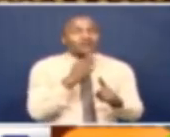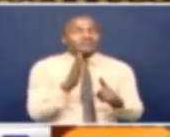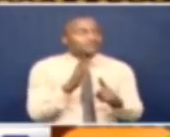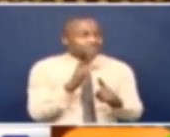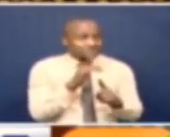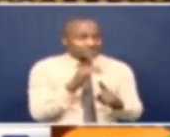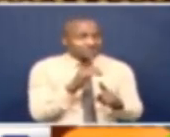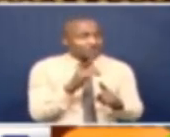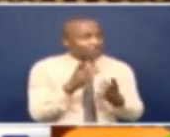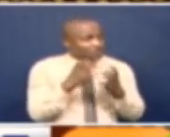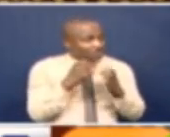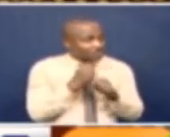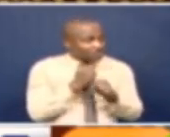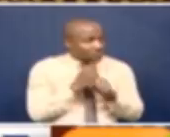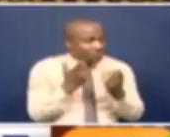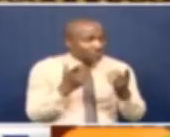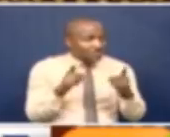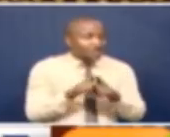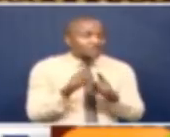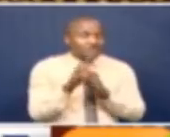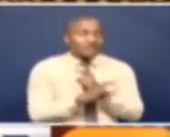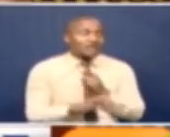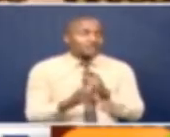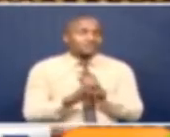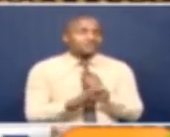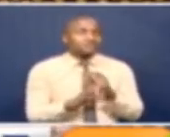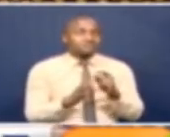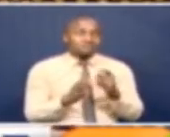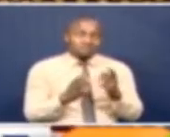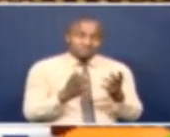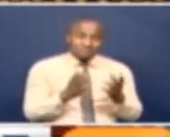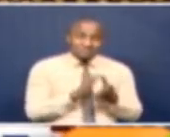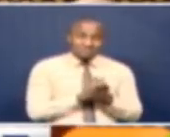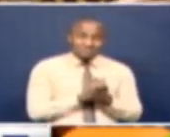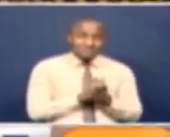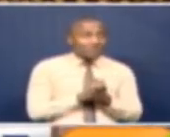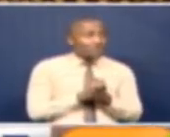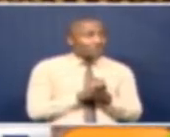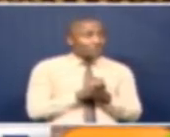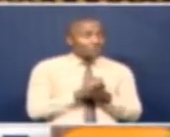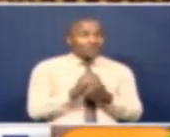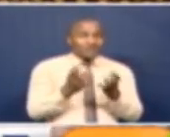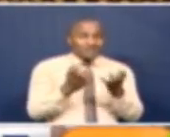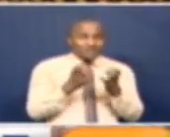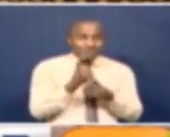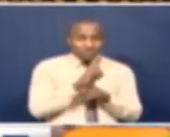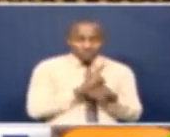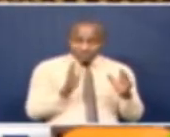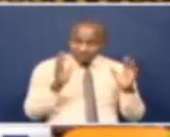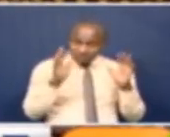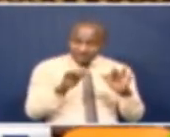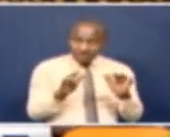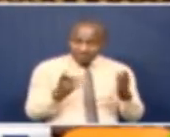what we need to do as a country is also to use these forums or talk